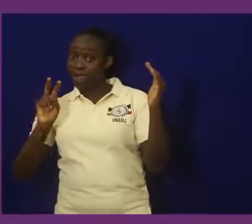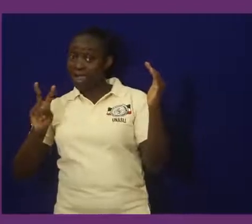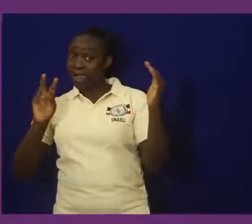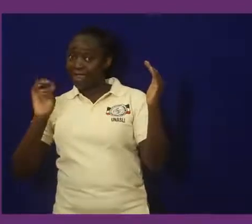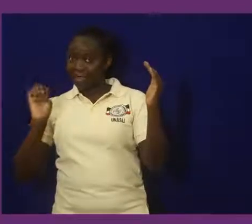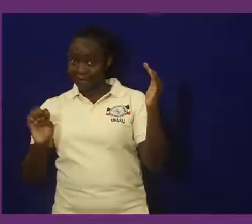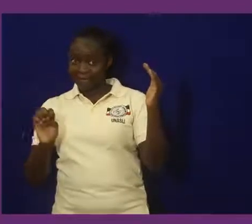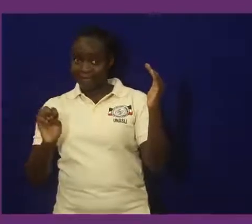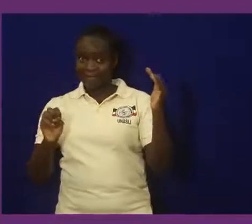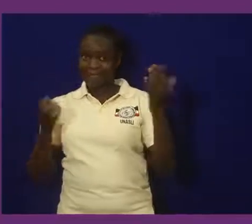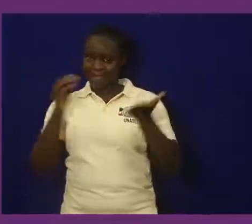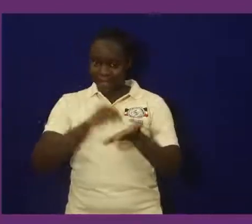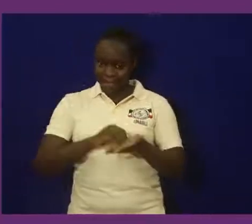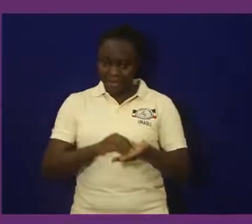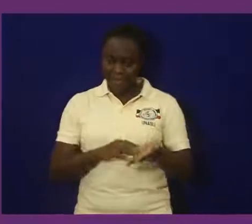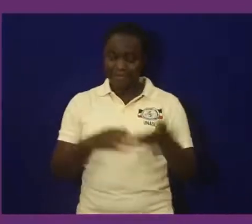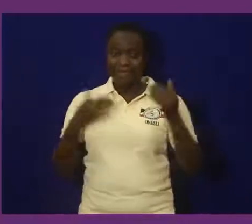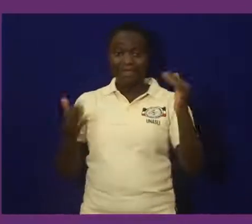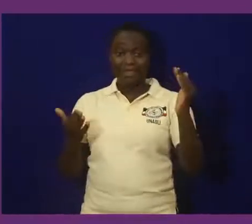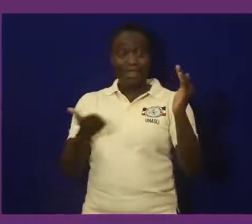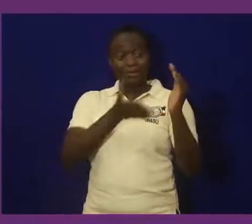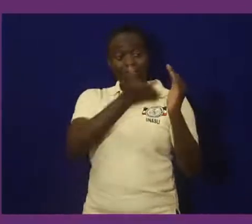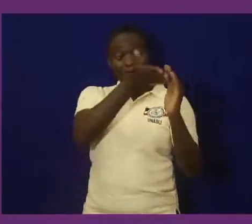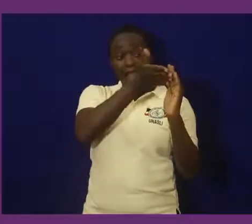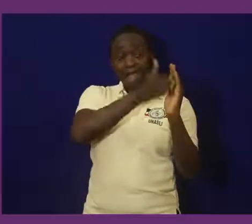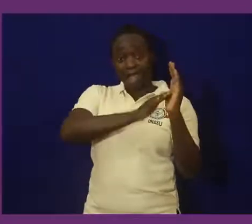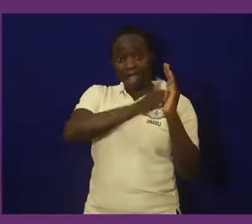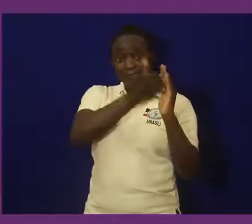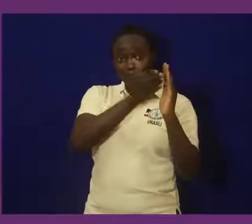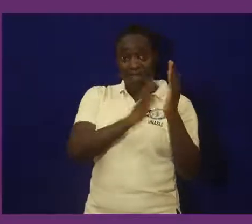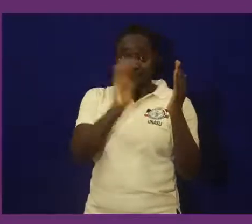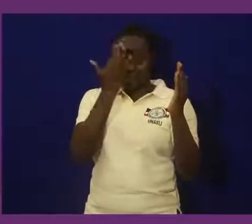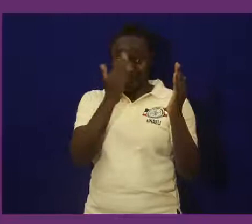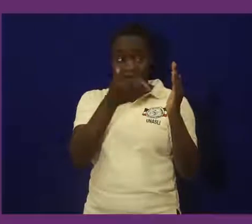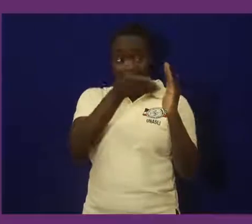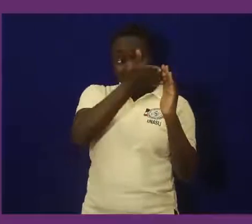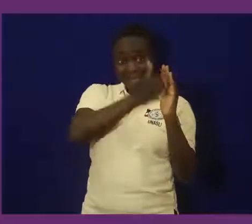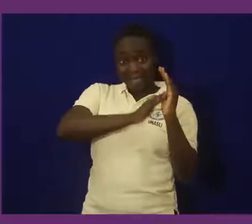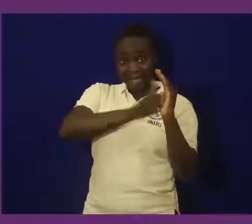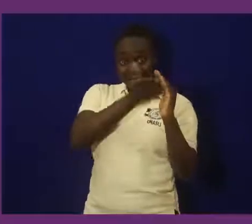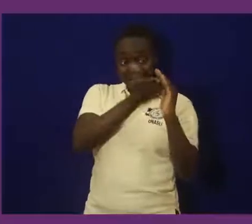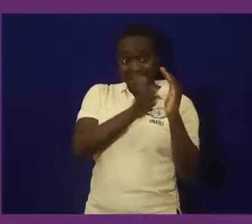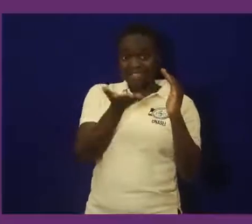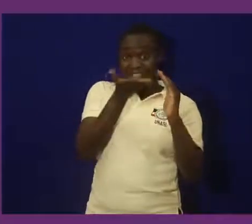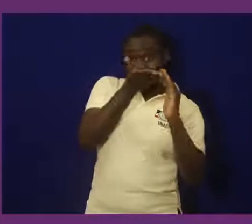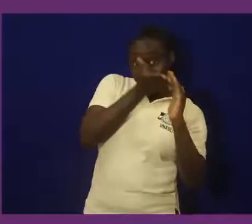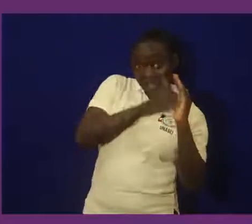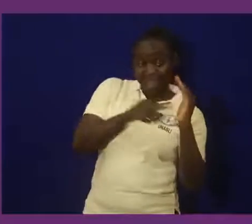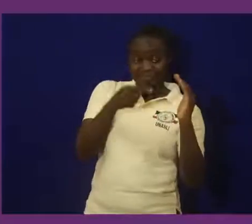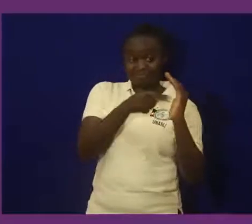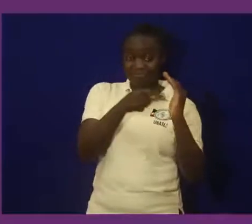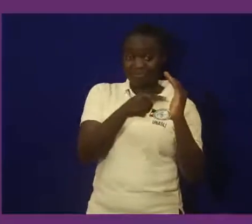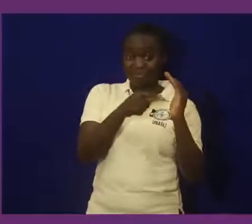Let me repeat. The one where the reflecting surface is inside